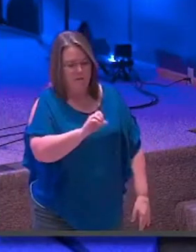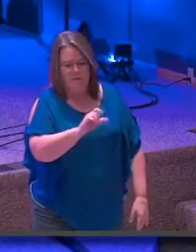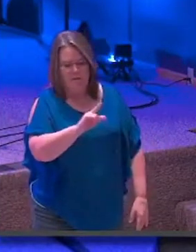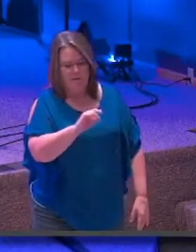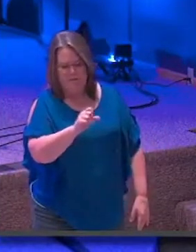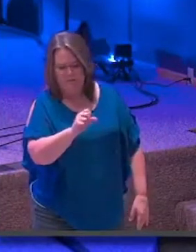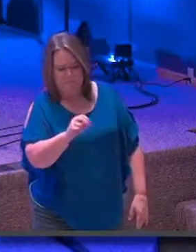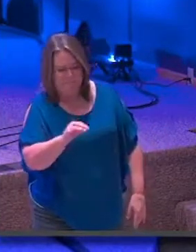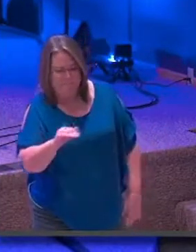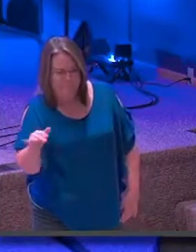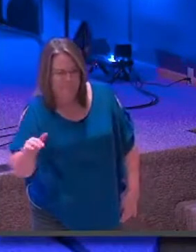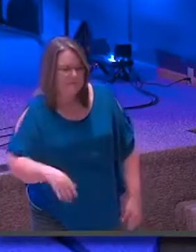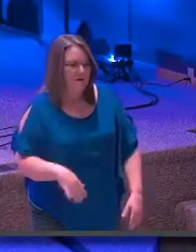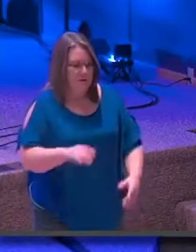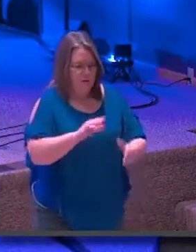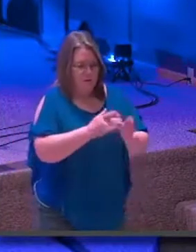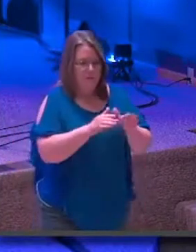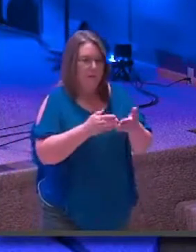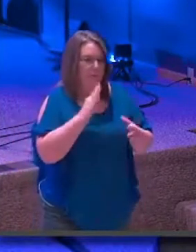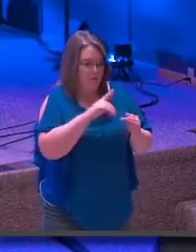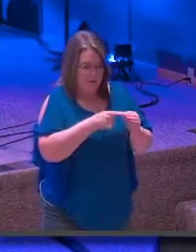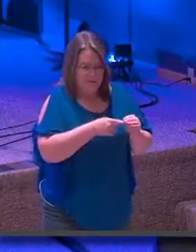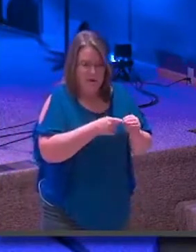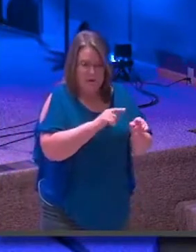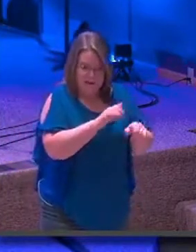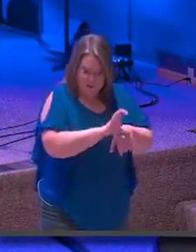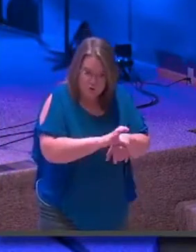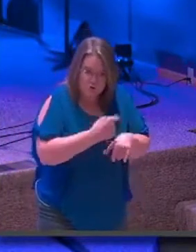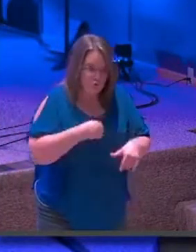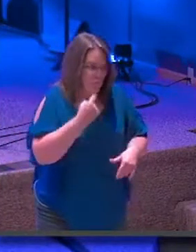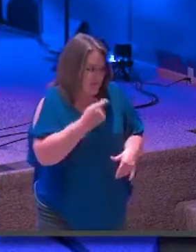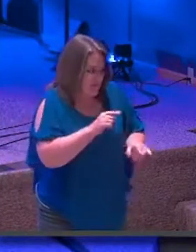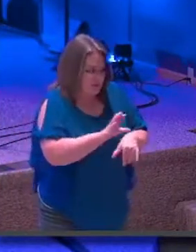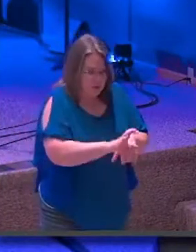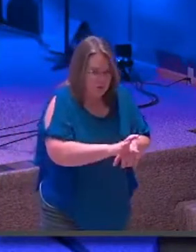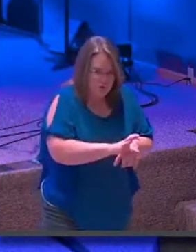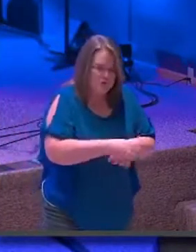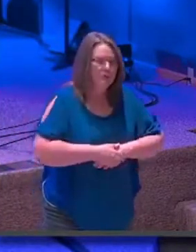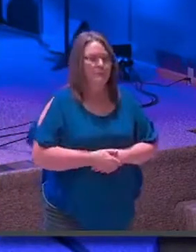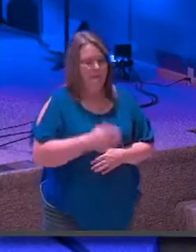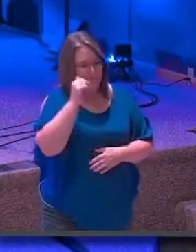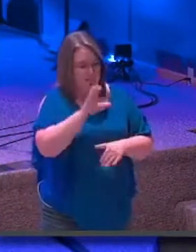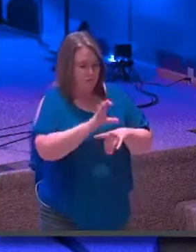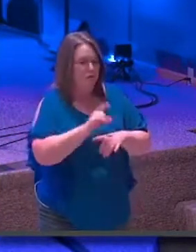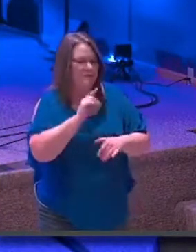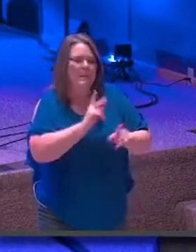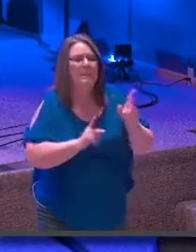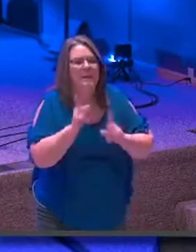Bible refers to as the church, which what we would say is the church, because the church is the people.